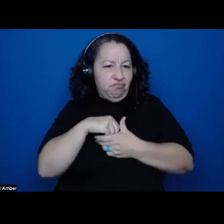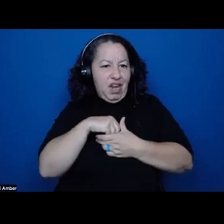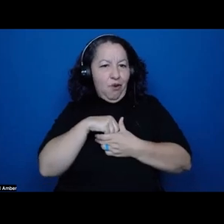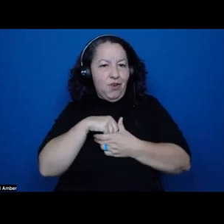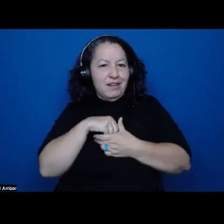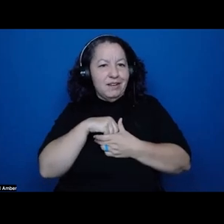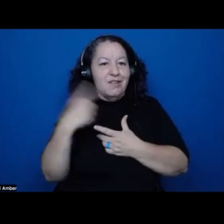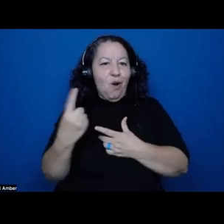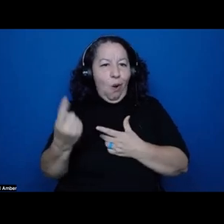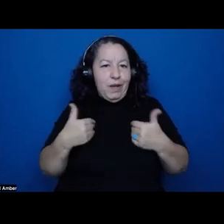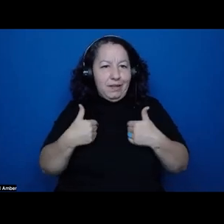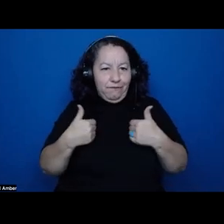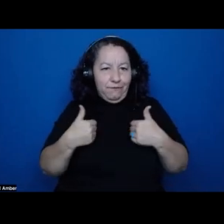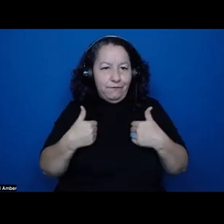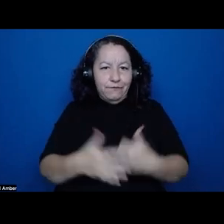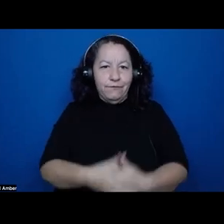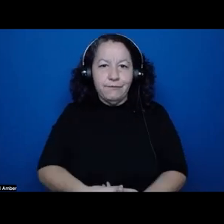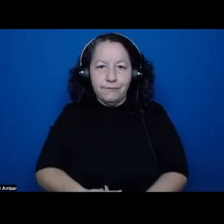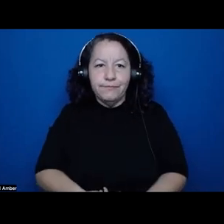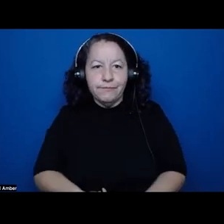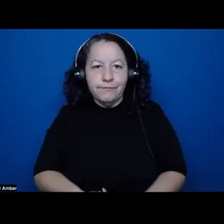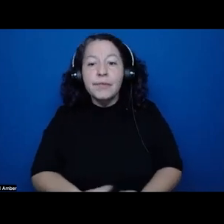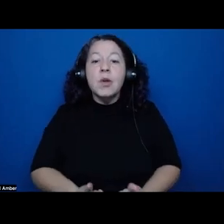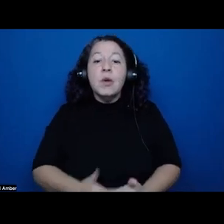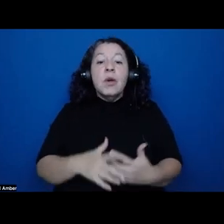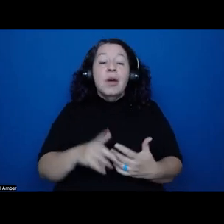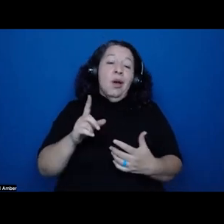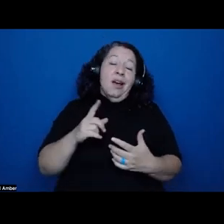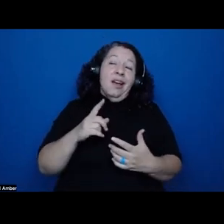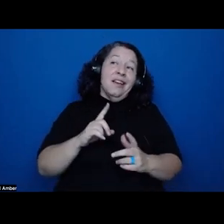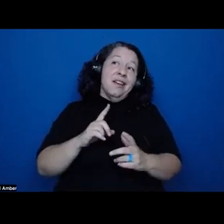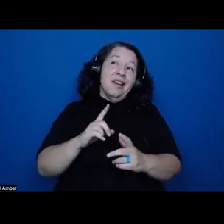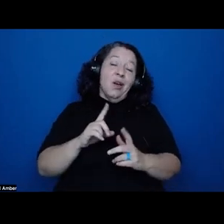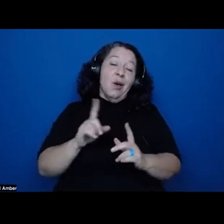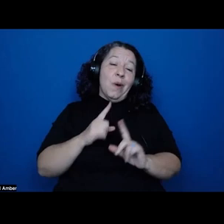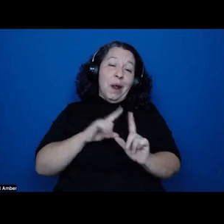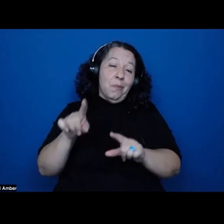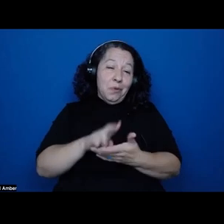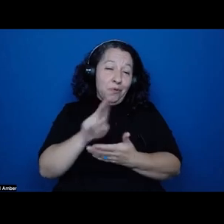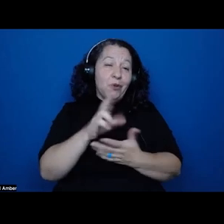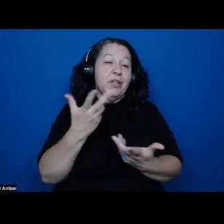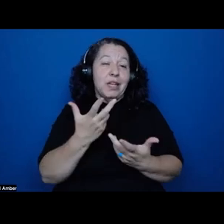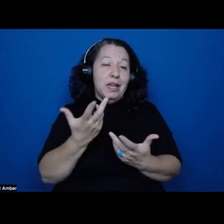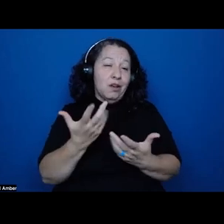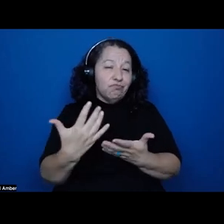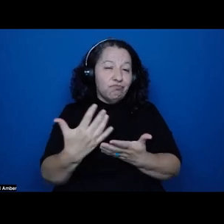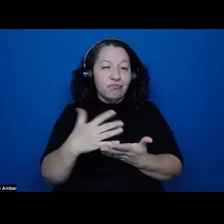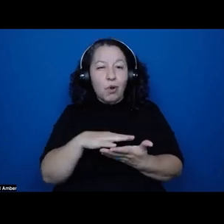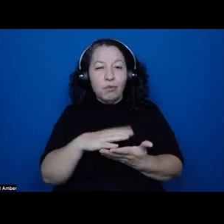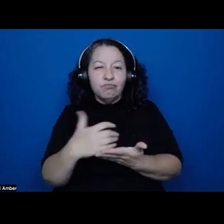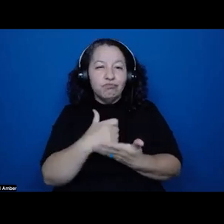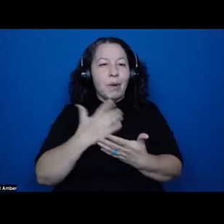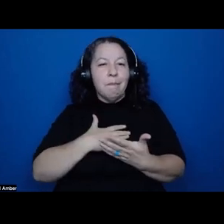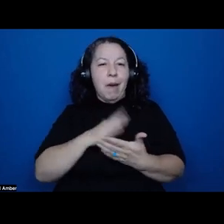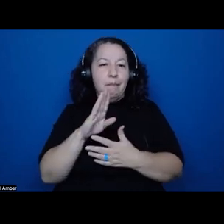always there. But when I went to university and I was in my bachelor's degree and I found this essay, it was a